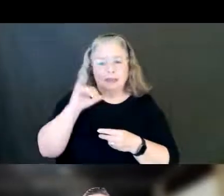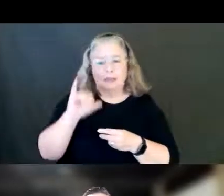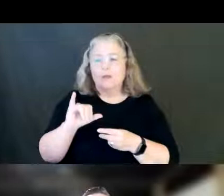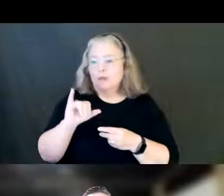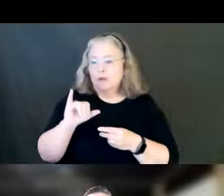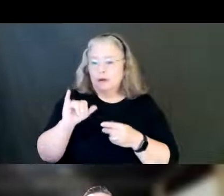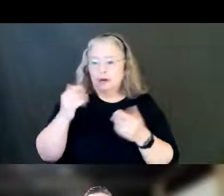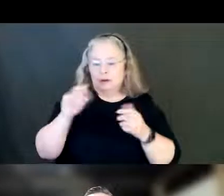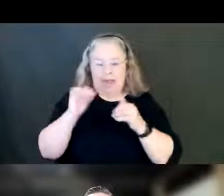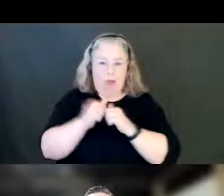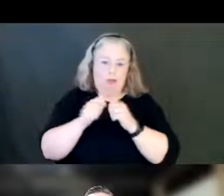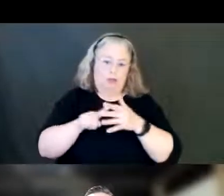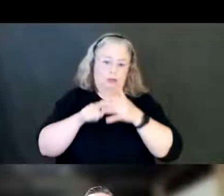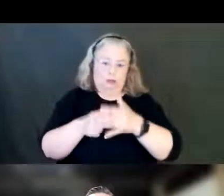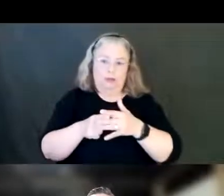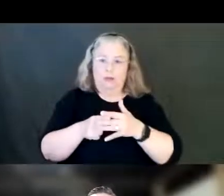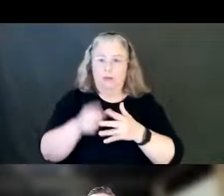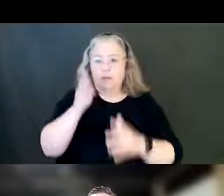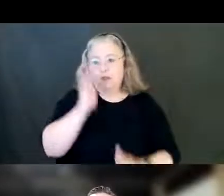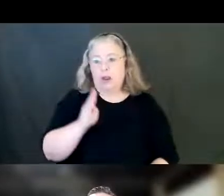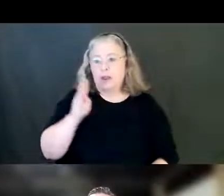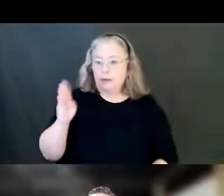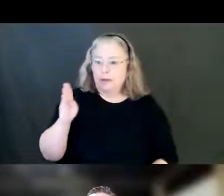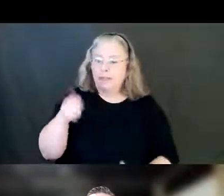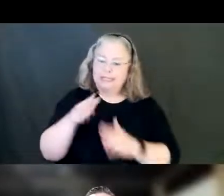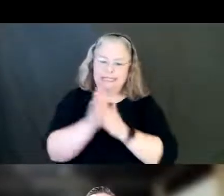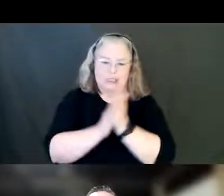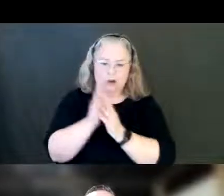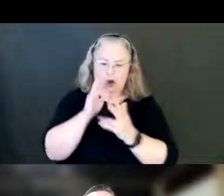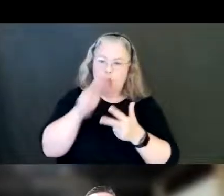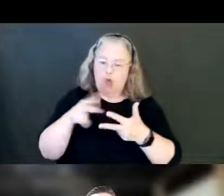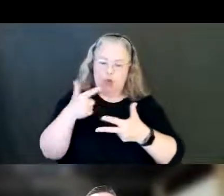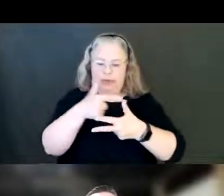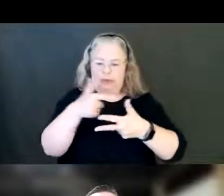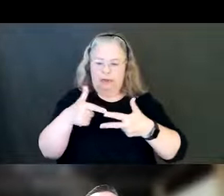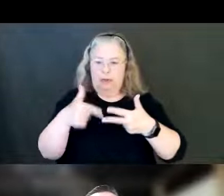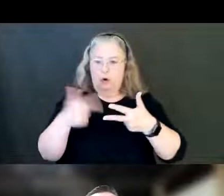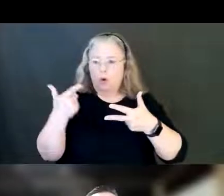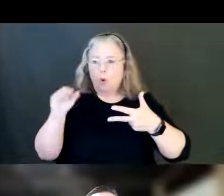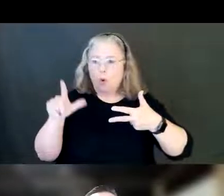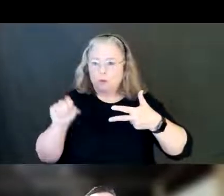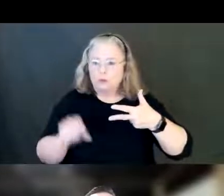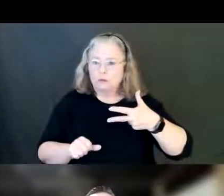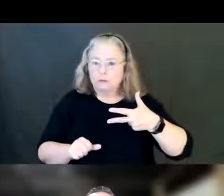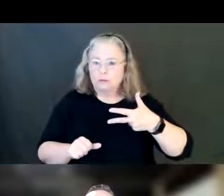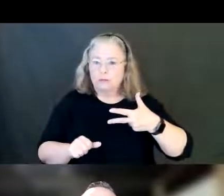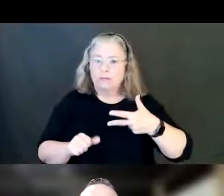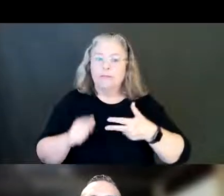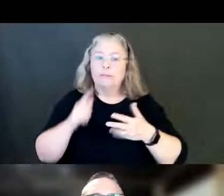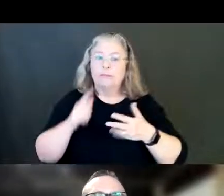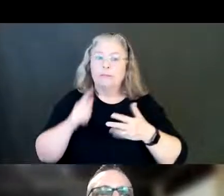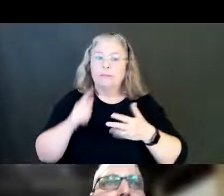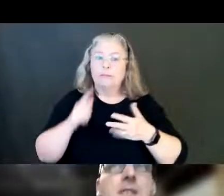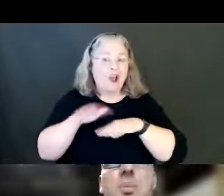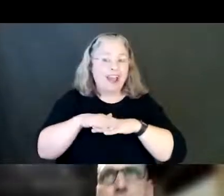we're framing Brilliant Beginnings, this initiative, looking at those 3 goals. But then on top of